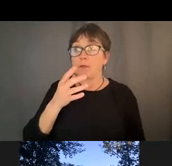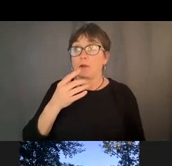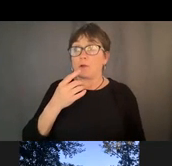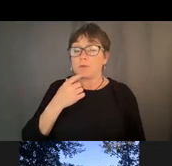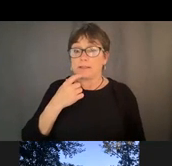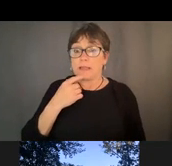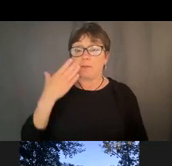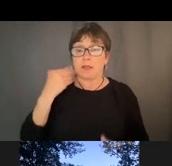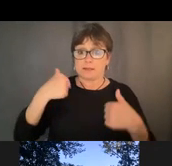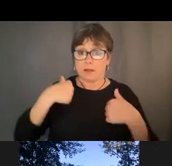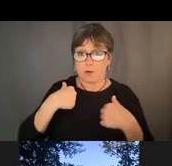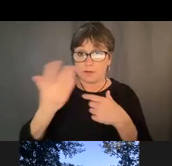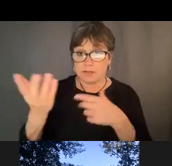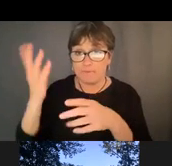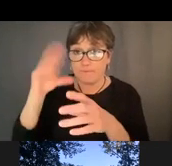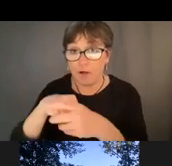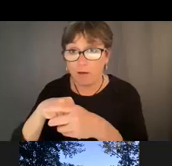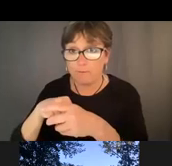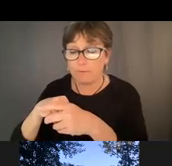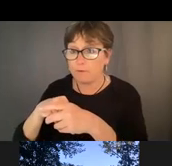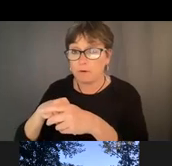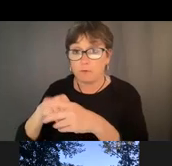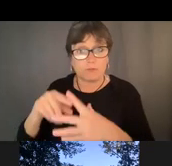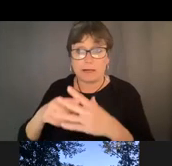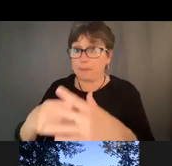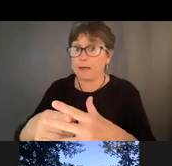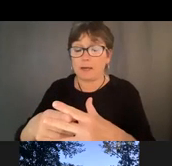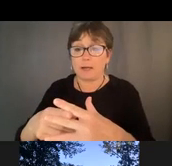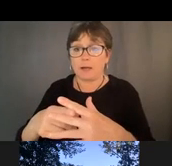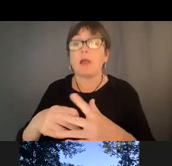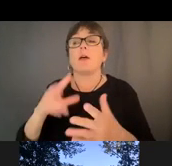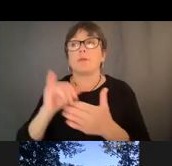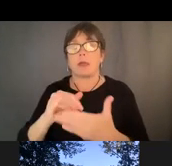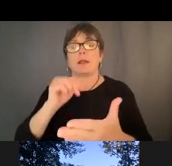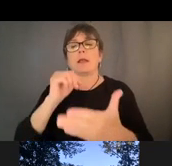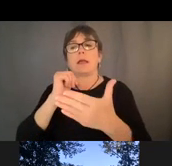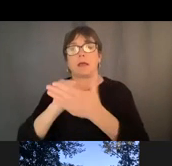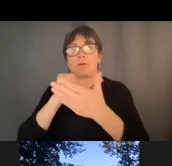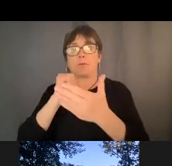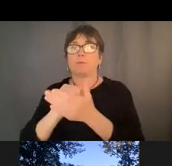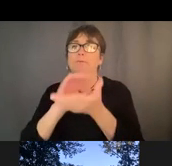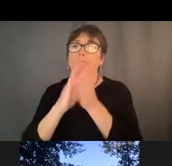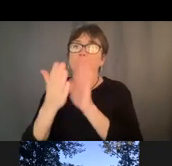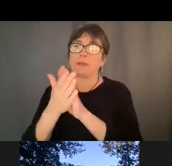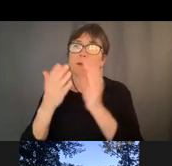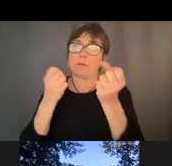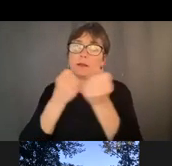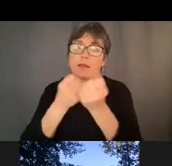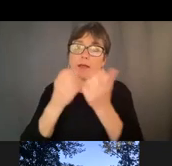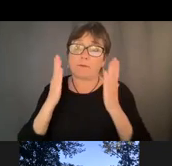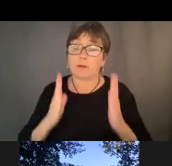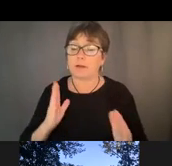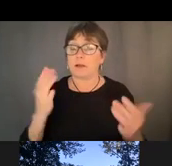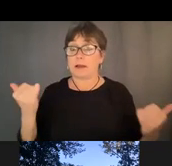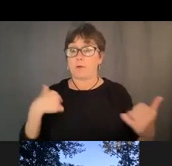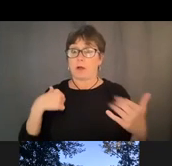work early on helped me to be an advocate now as a new dad and person who is